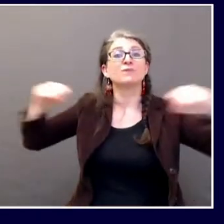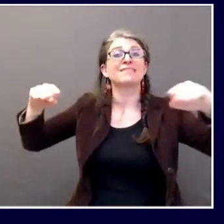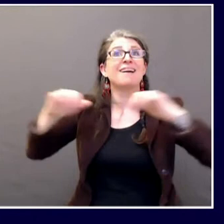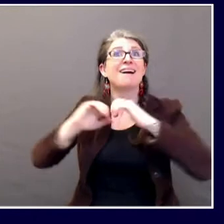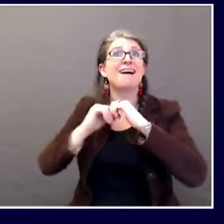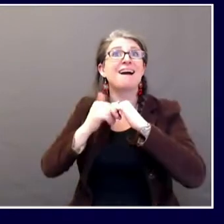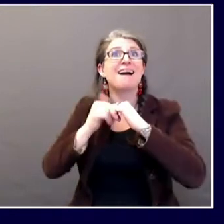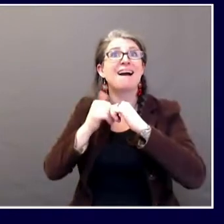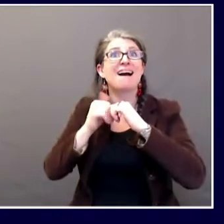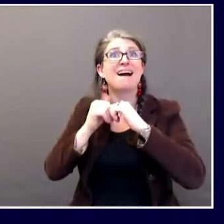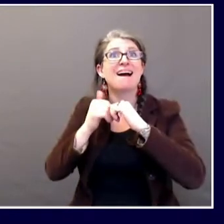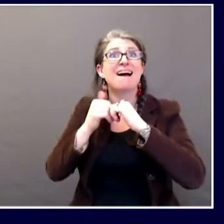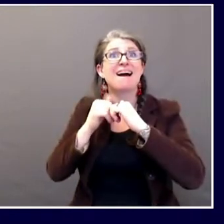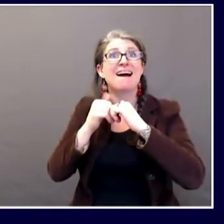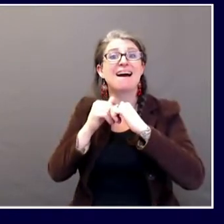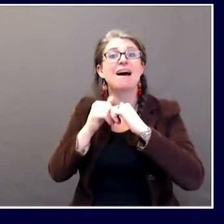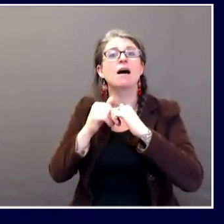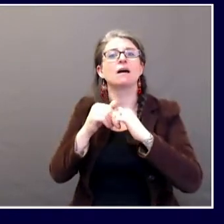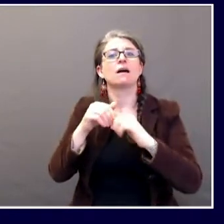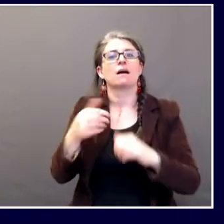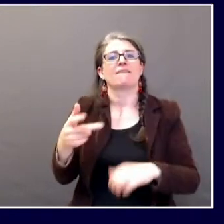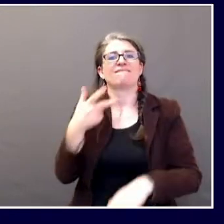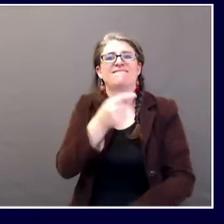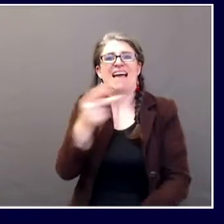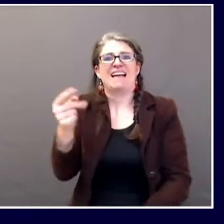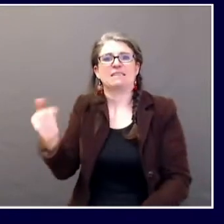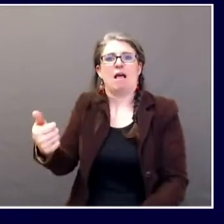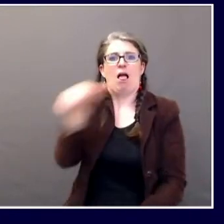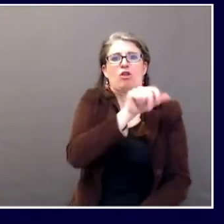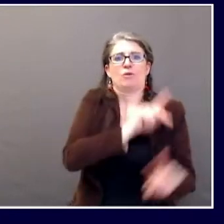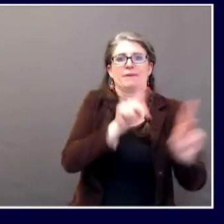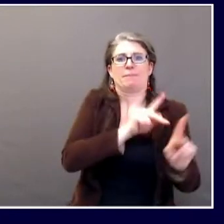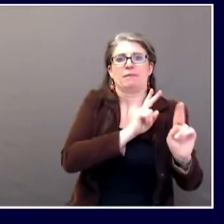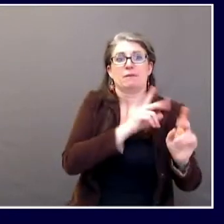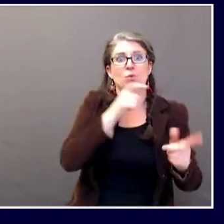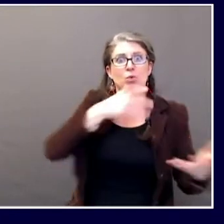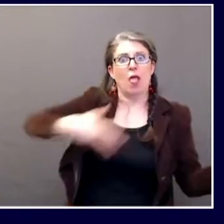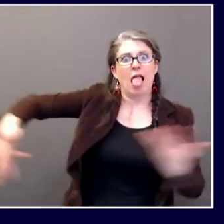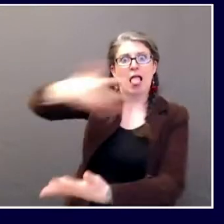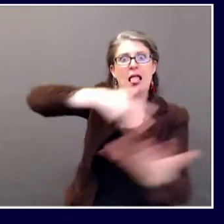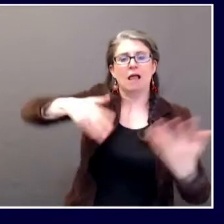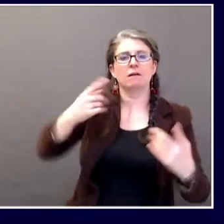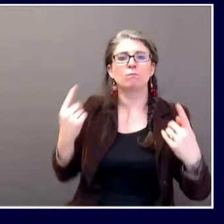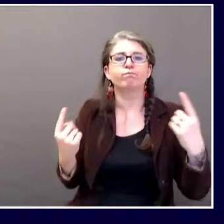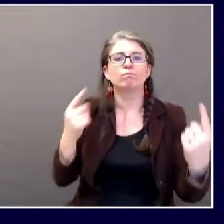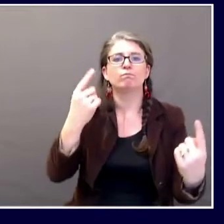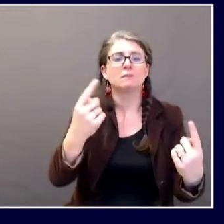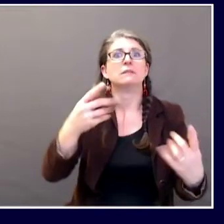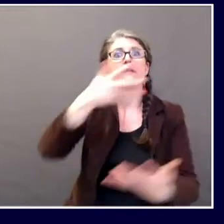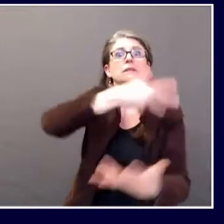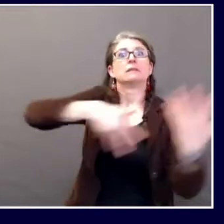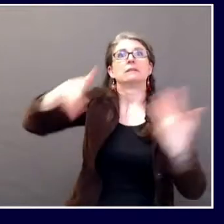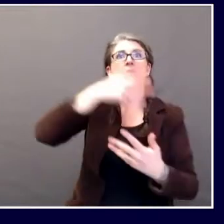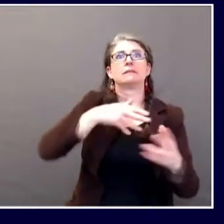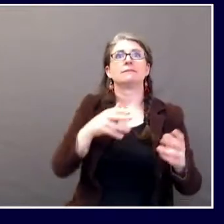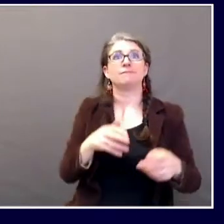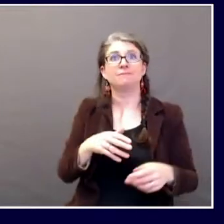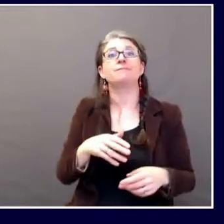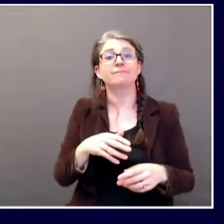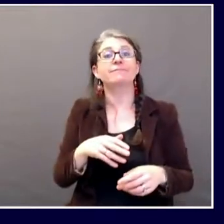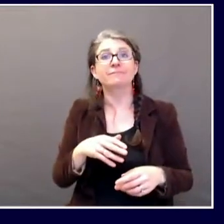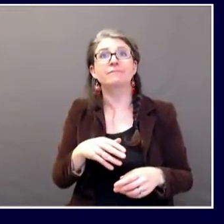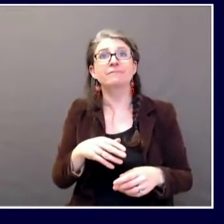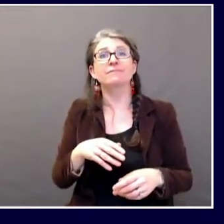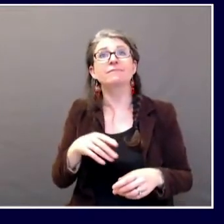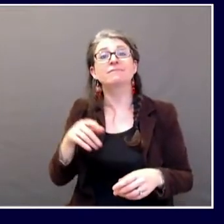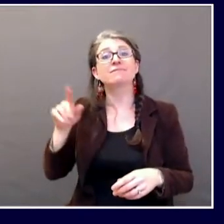their likelihood of encountering COVID-19. If we can blanket the communities in which they live with vaccine so that those who are